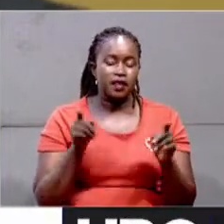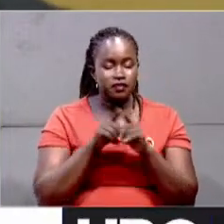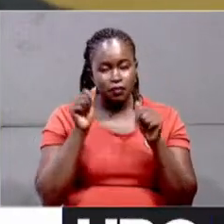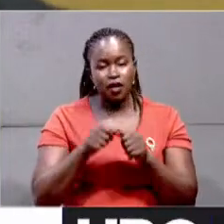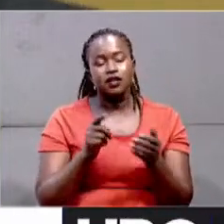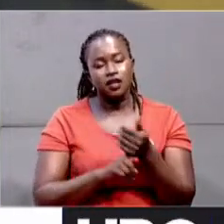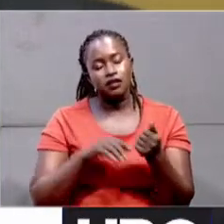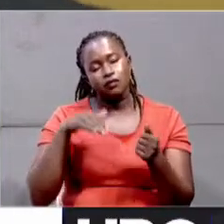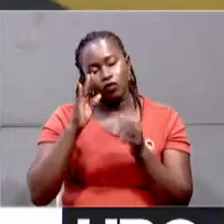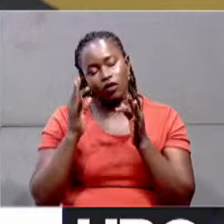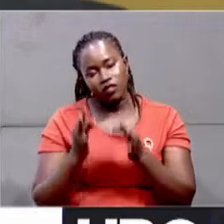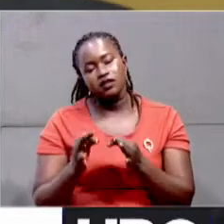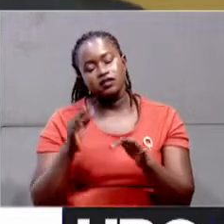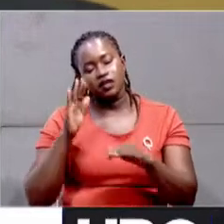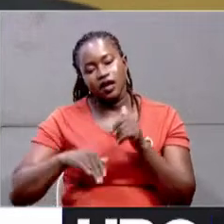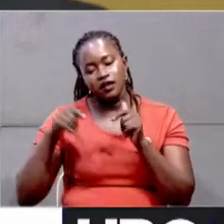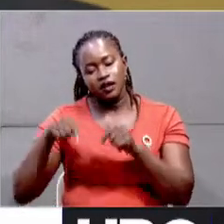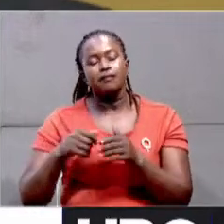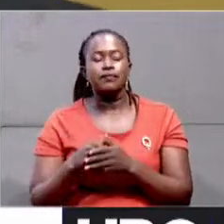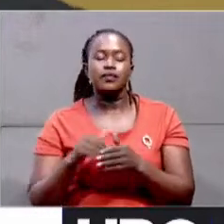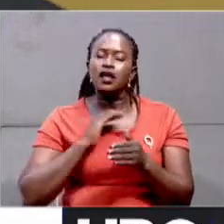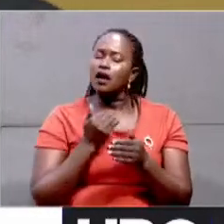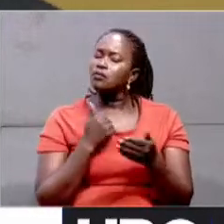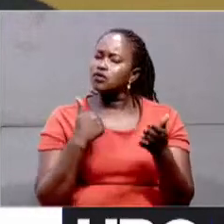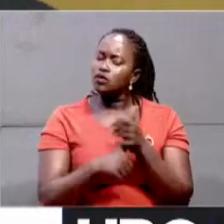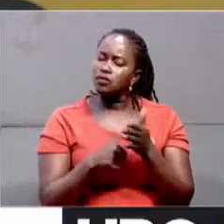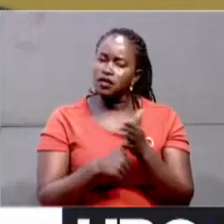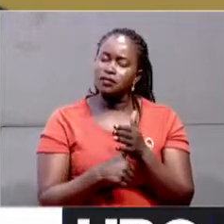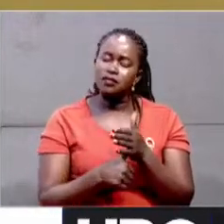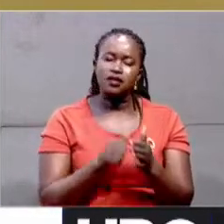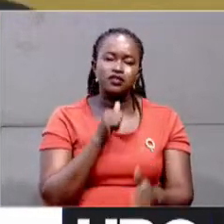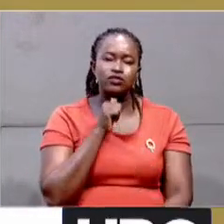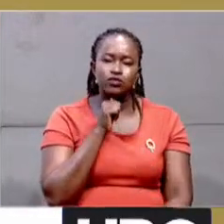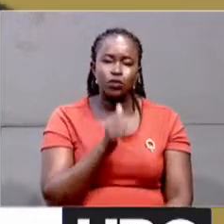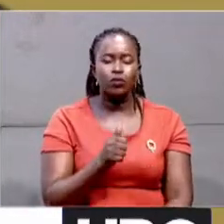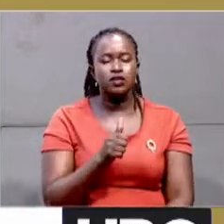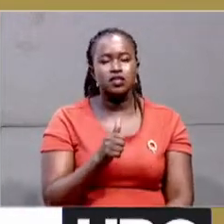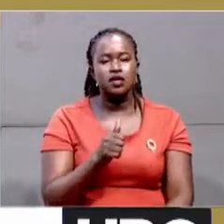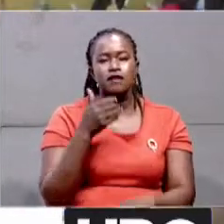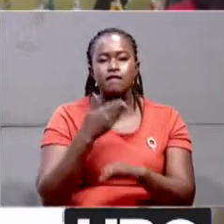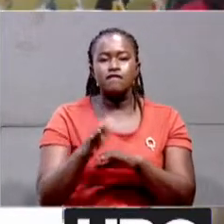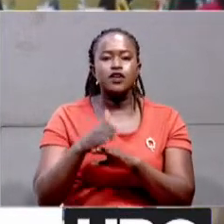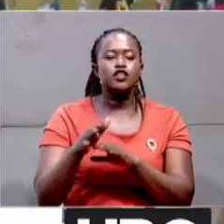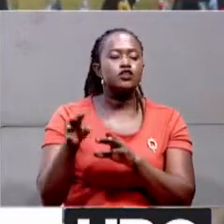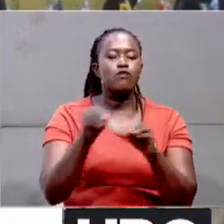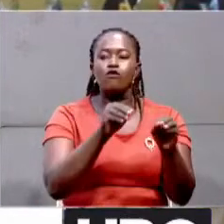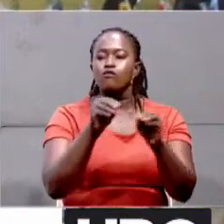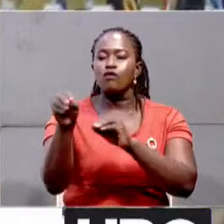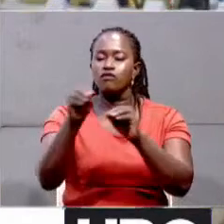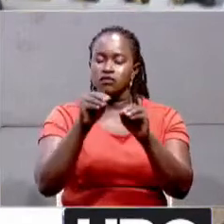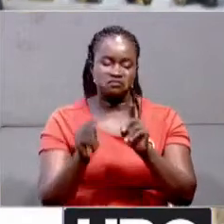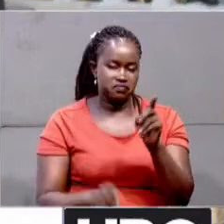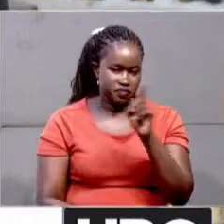do. So our problem, therefore, is not the movement of fish, but rather